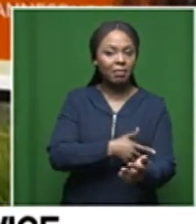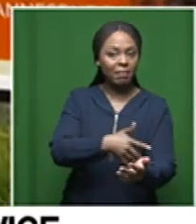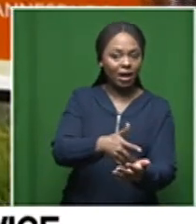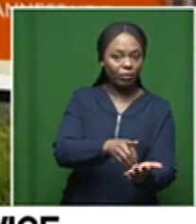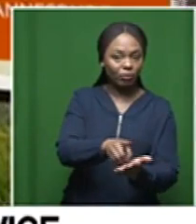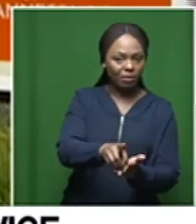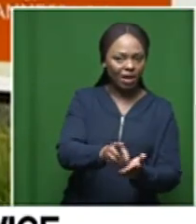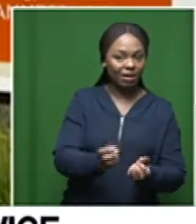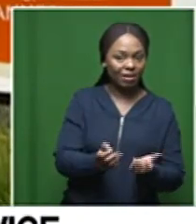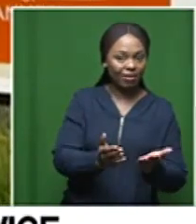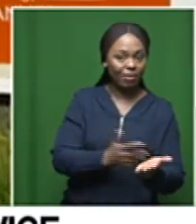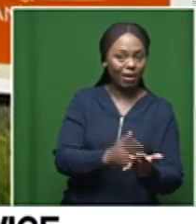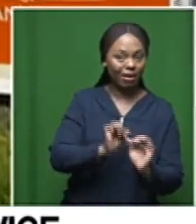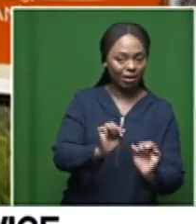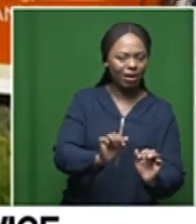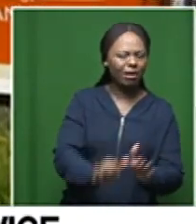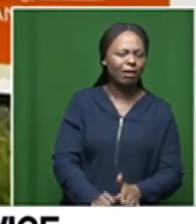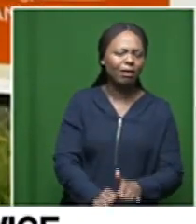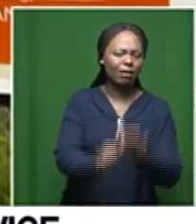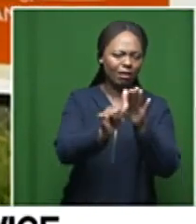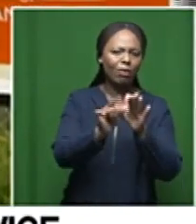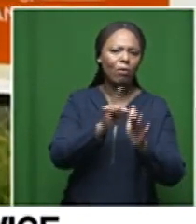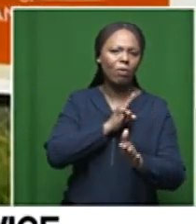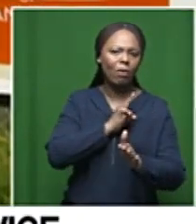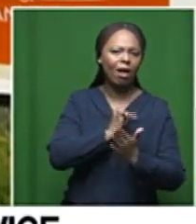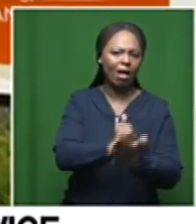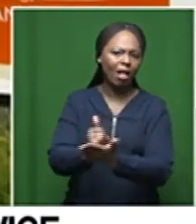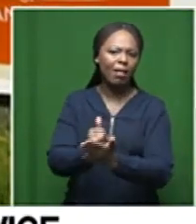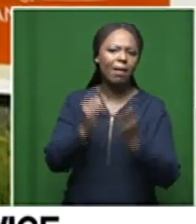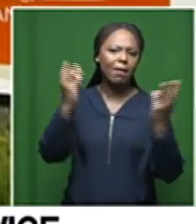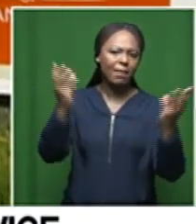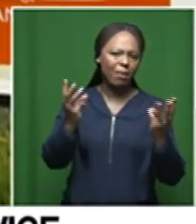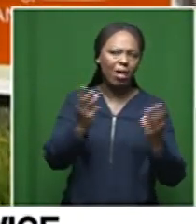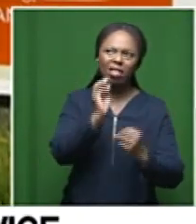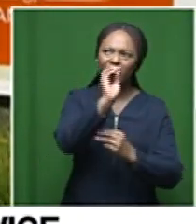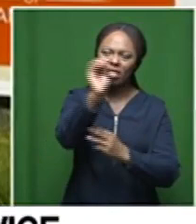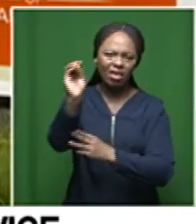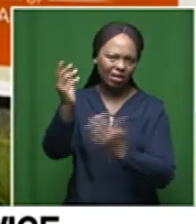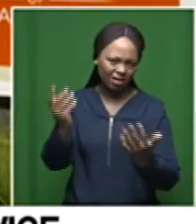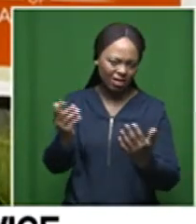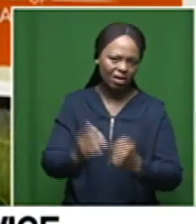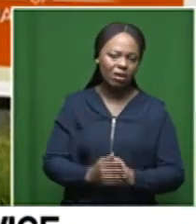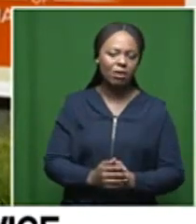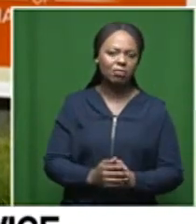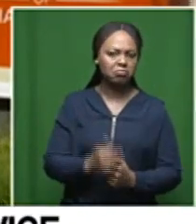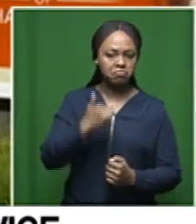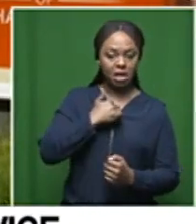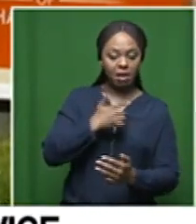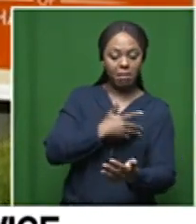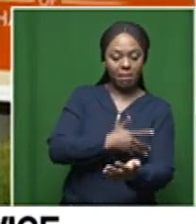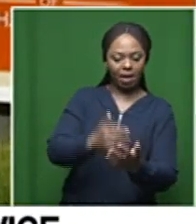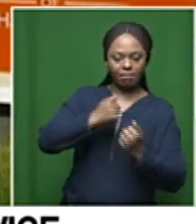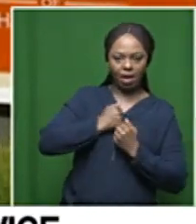is important because it helps a lot of people out there. So I haven't donated the